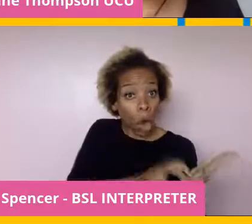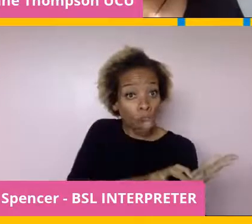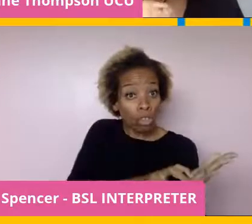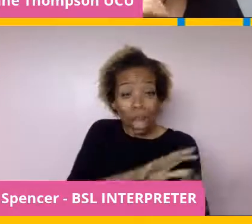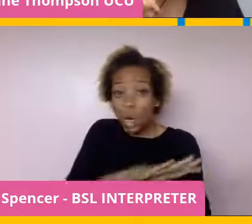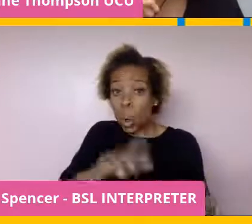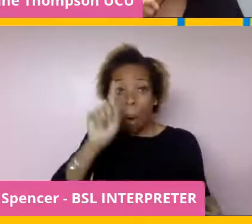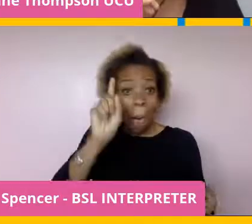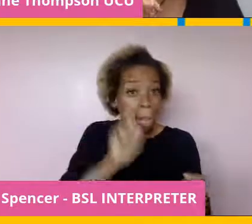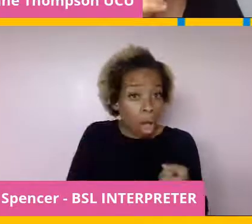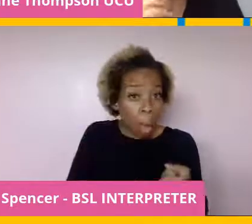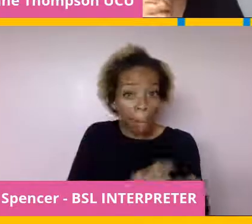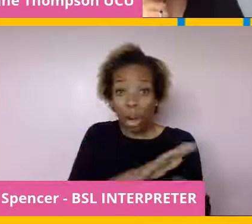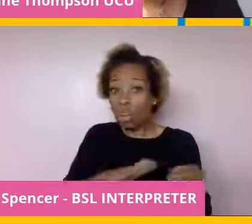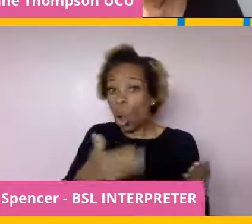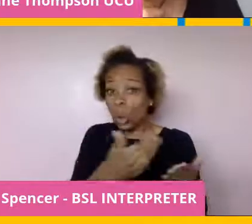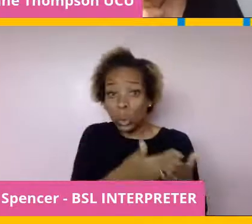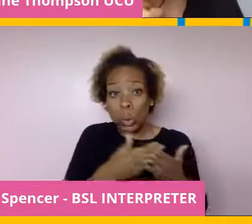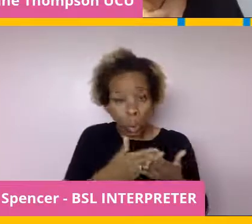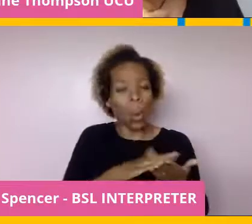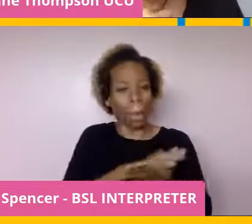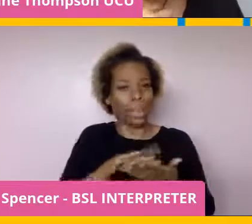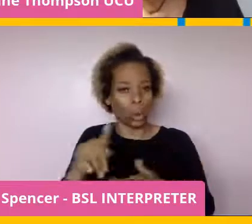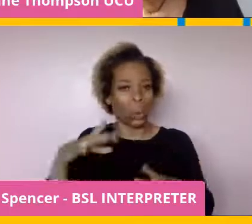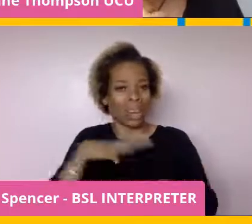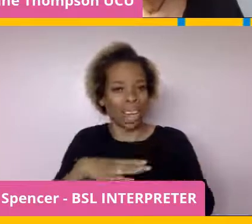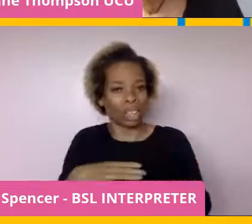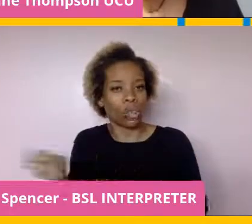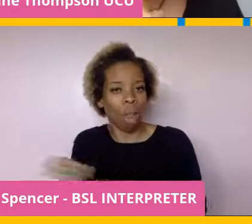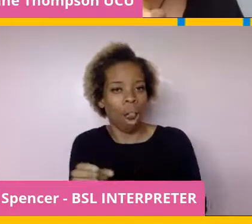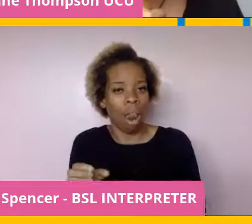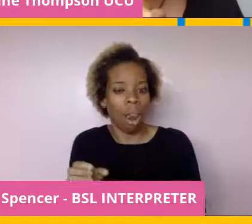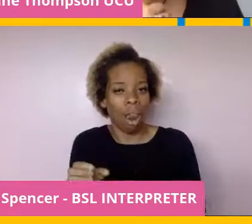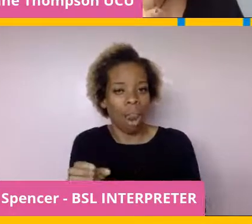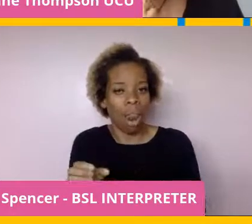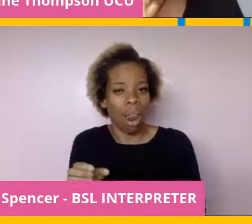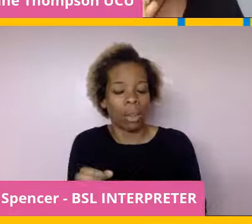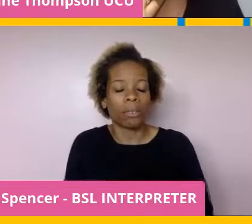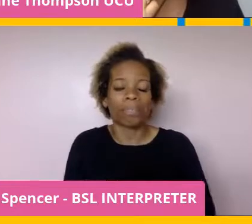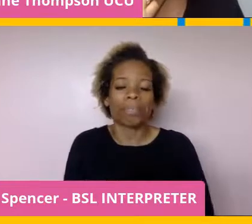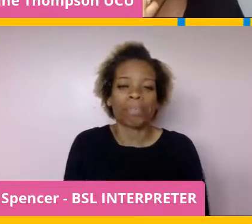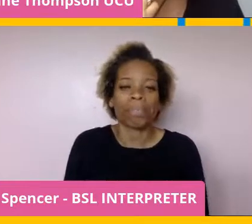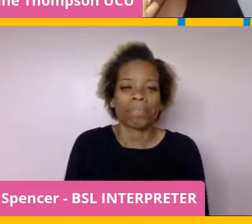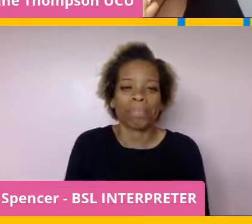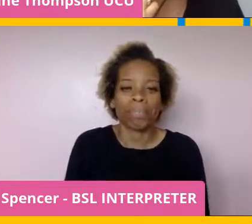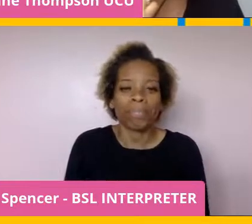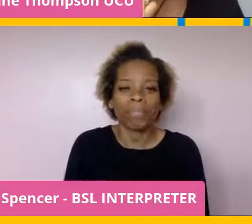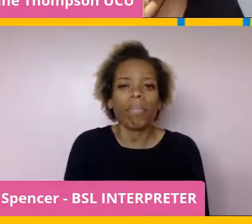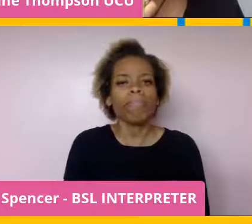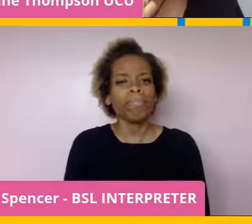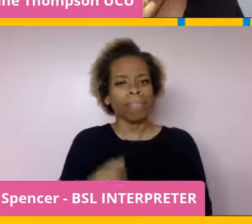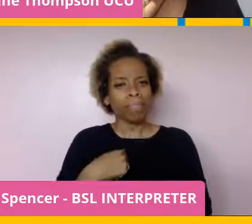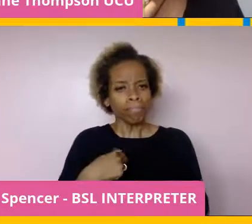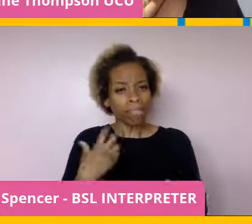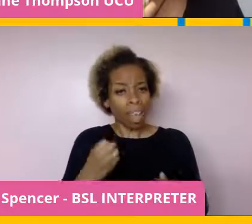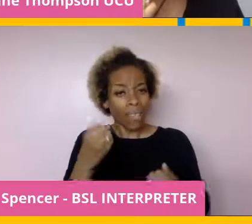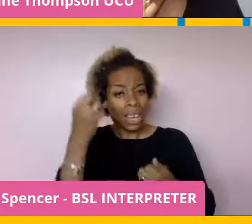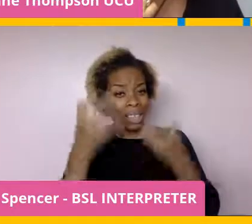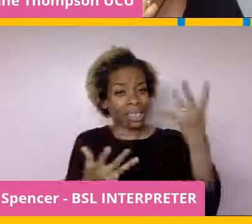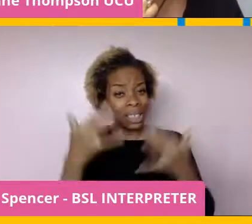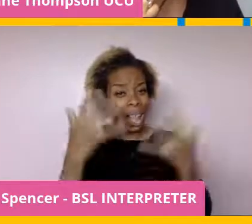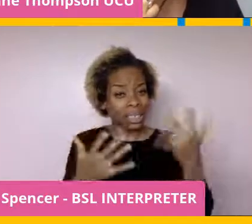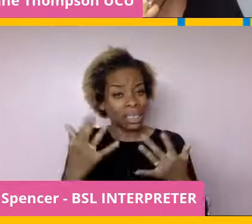casualised. So in terms of the data collection in higher education, we've got some data that's covered by those on fixed